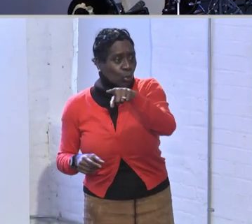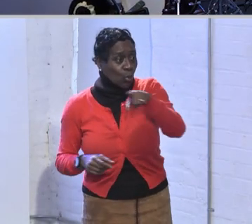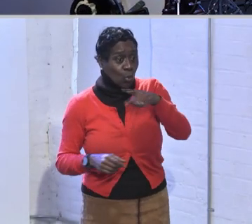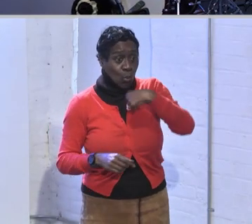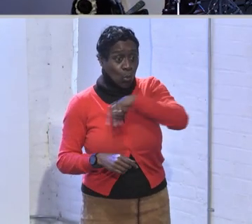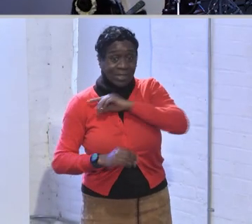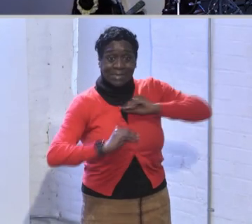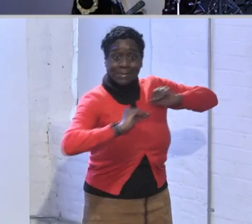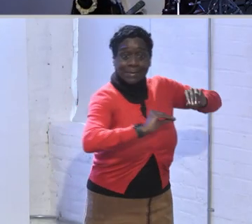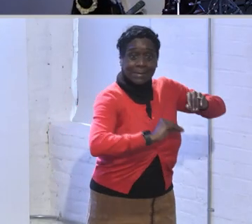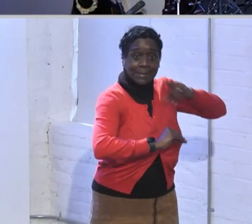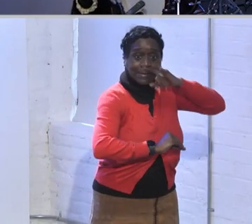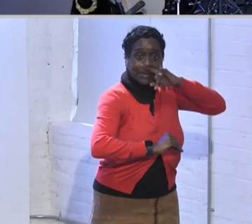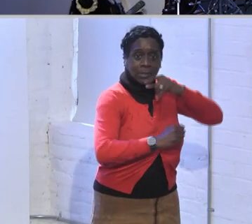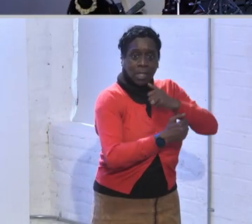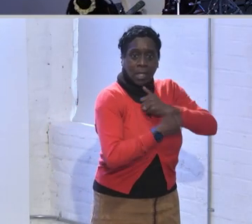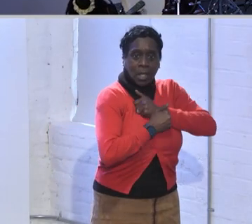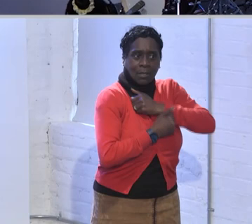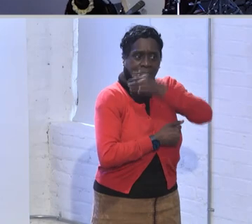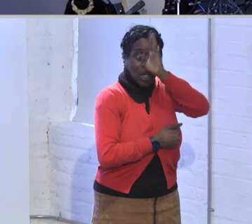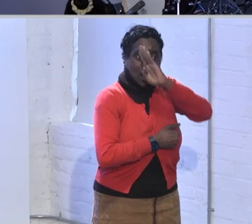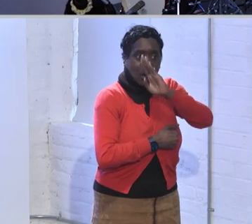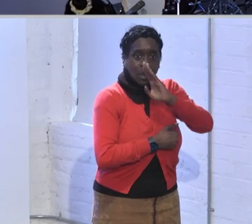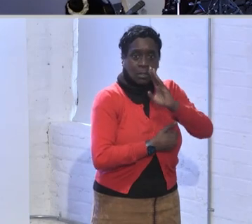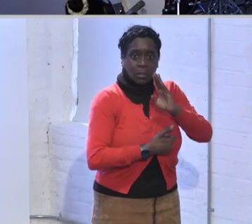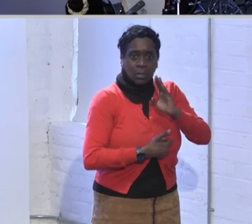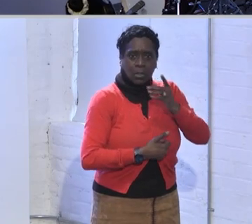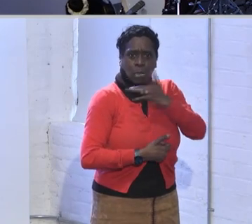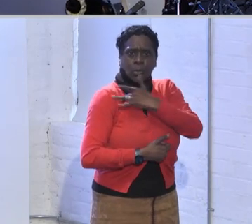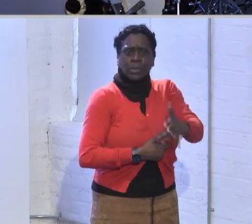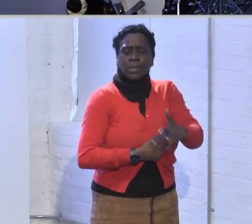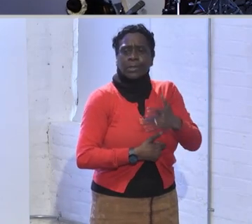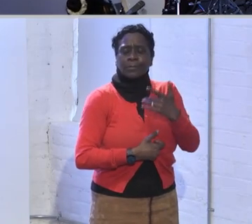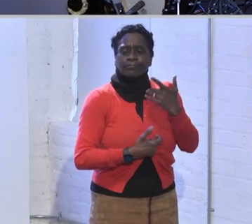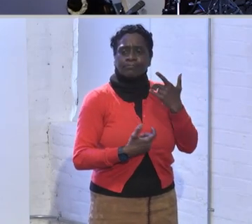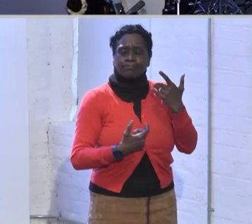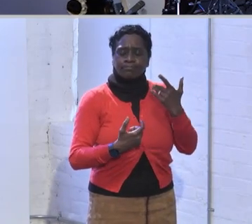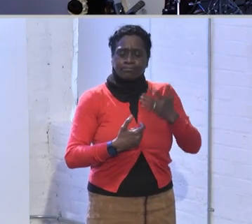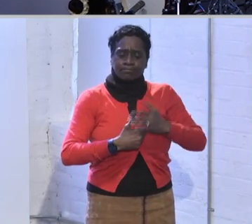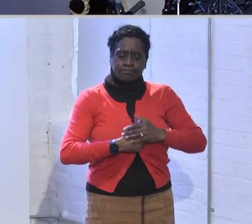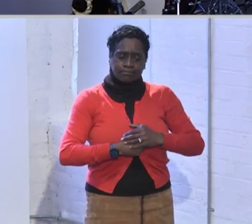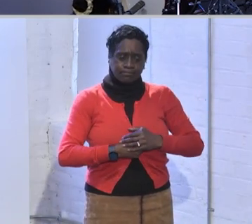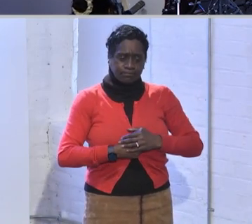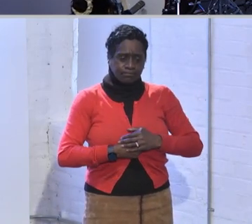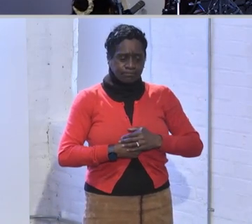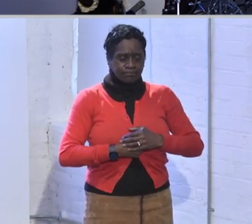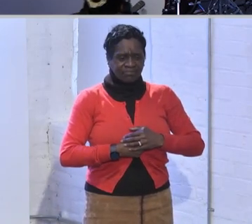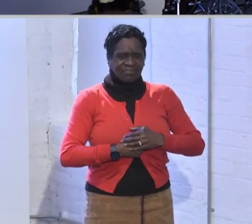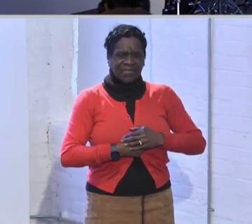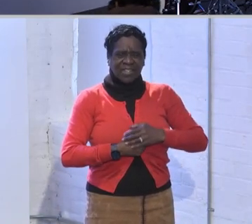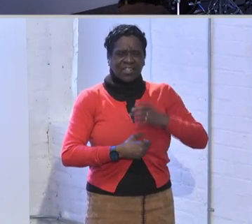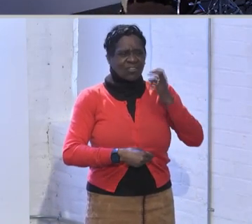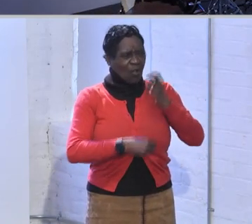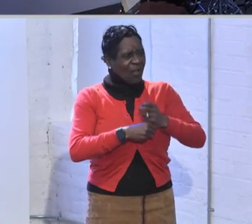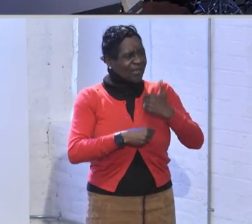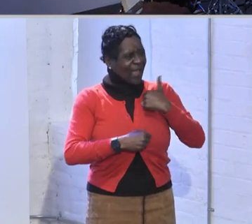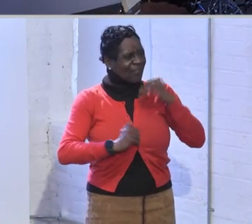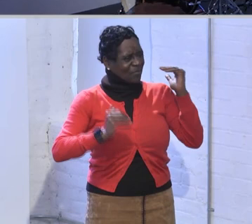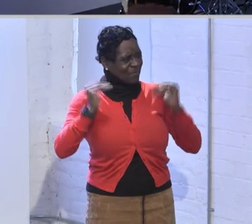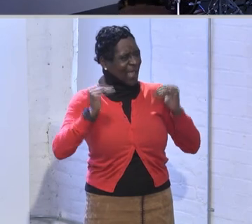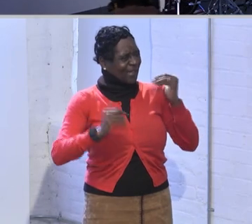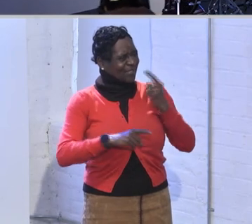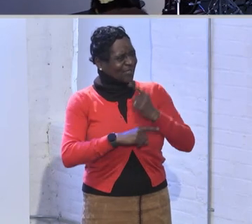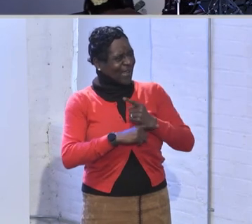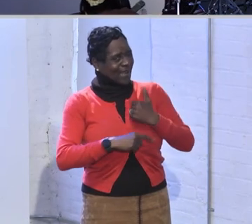God? I think that oftentimes we get out of, it's hard to have a balance. I know that as a